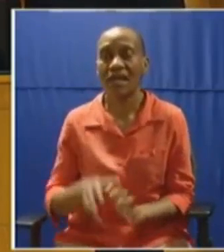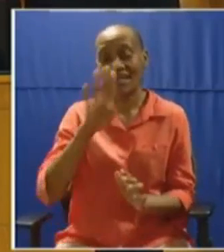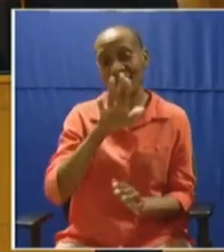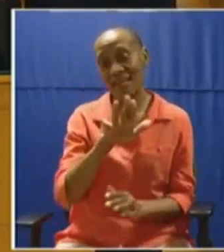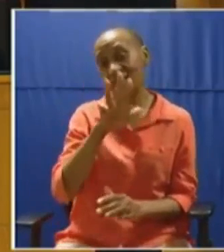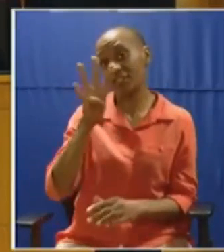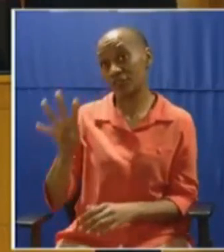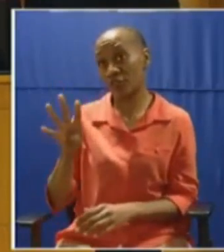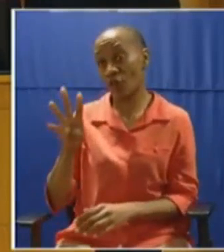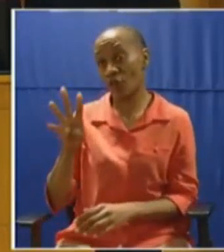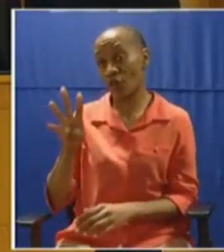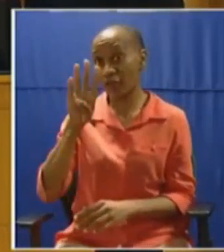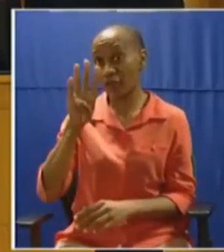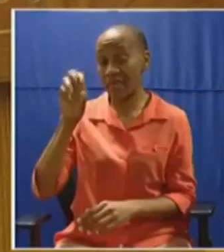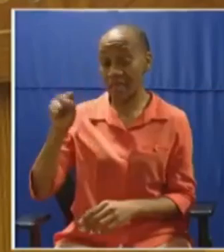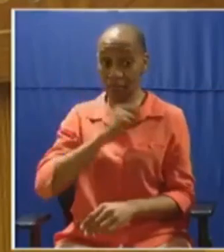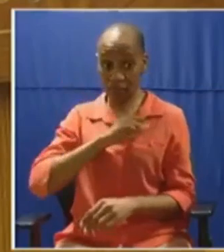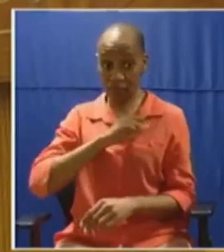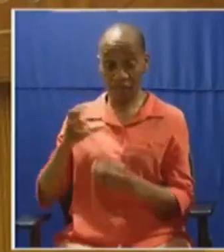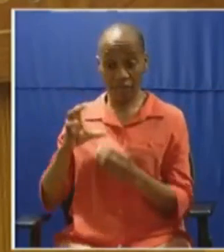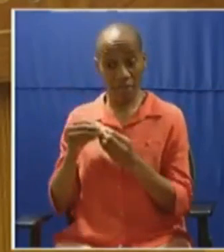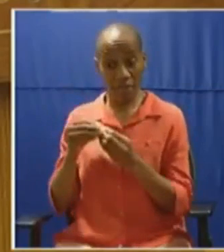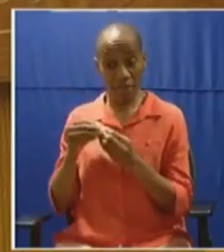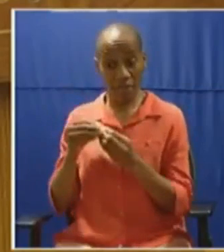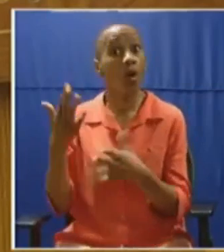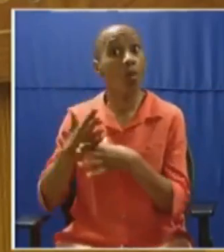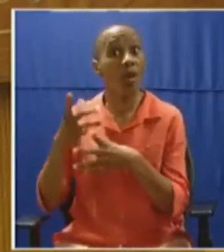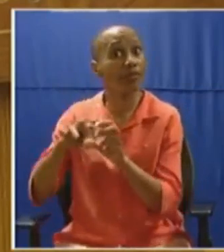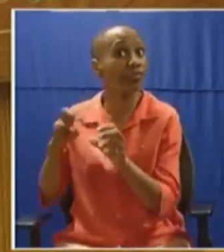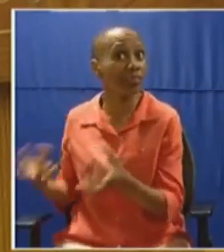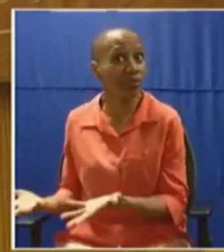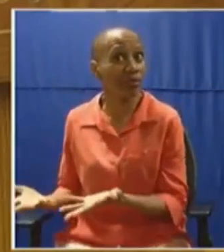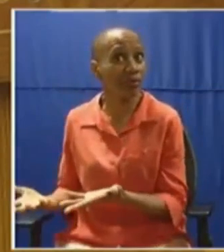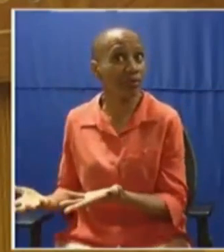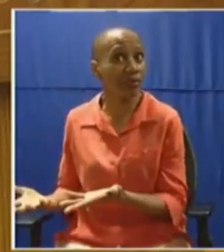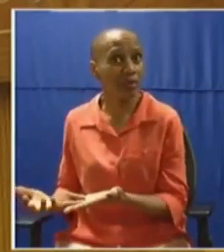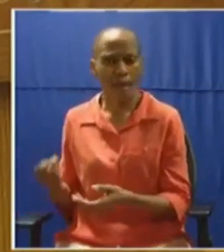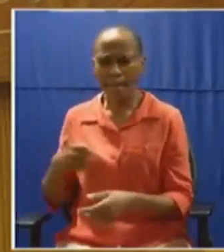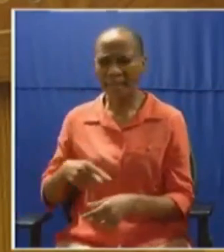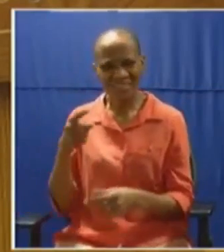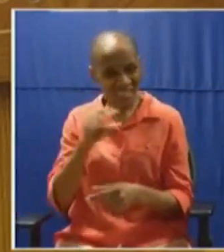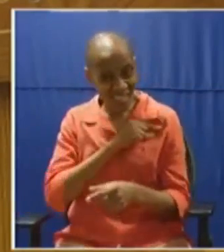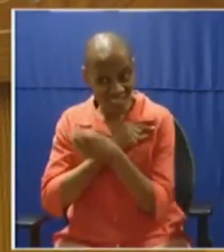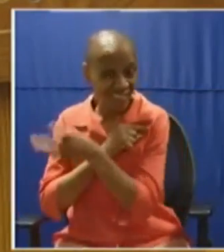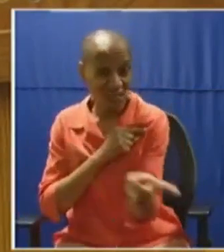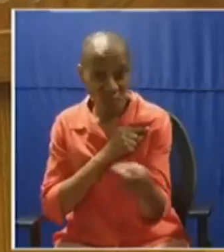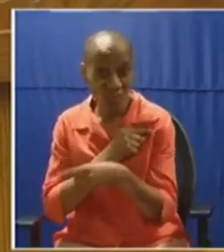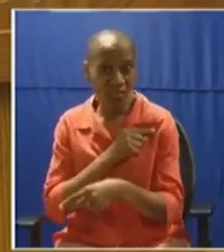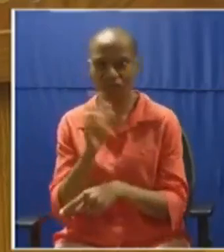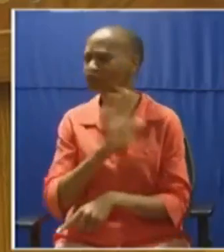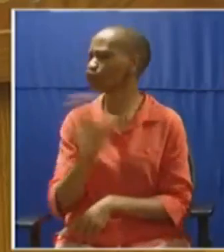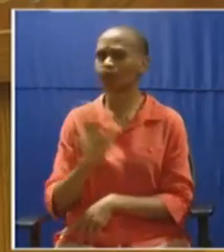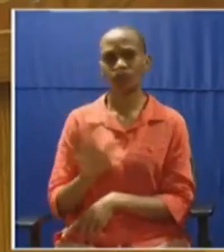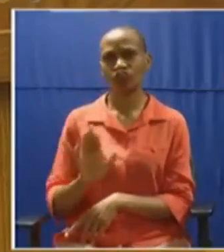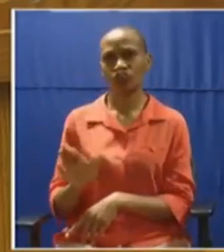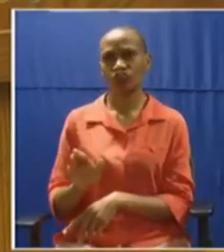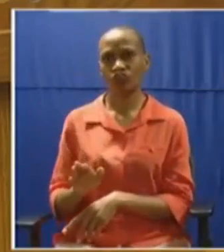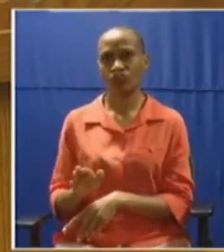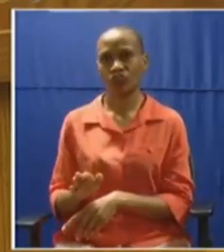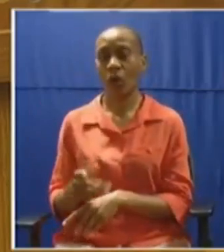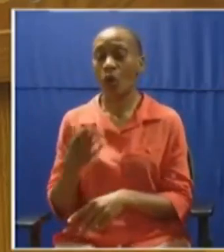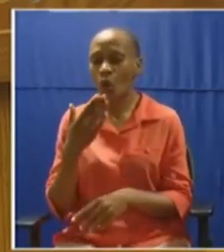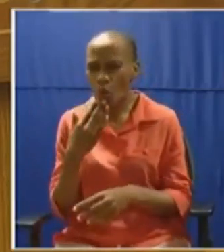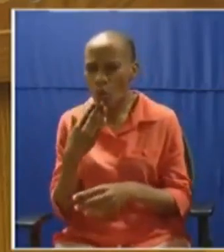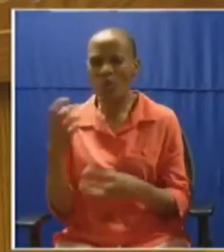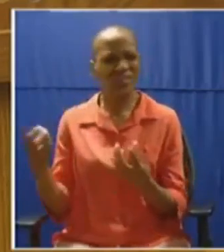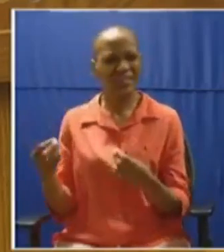94 VBS staff members have been retrenched, but they aren't the guilty parties here. No, the blood-sucking